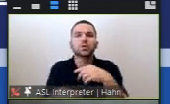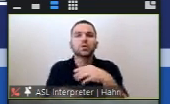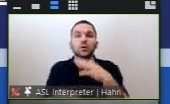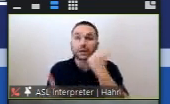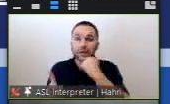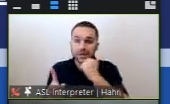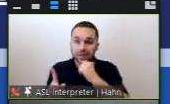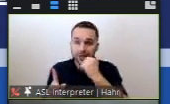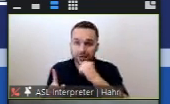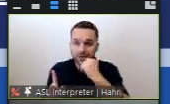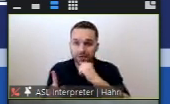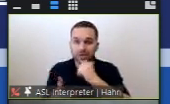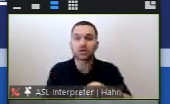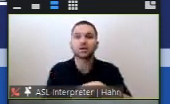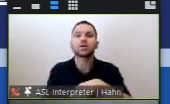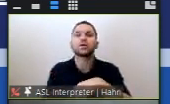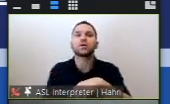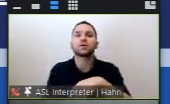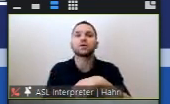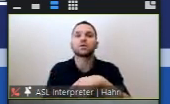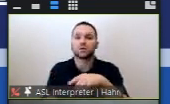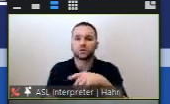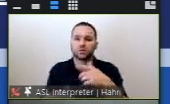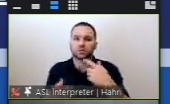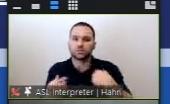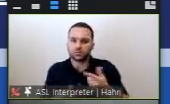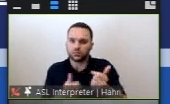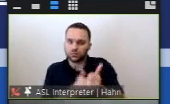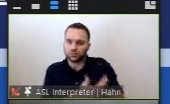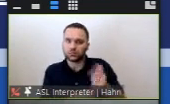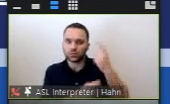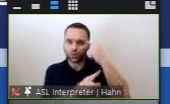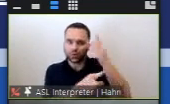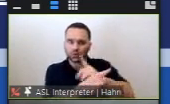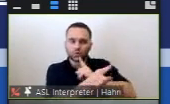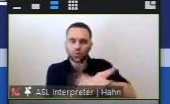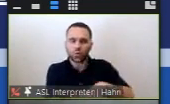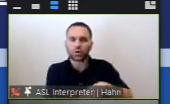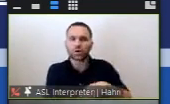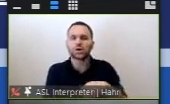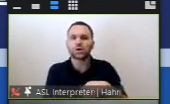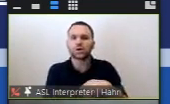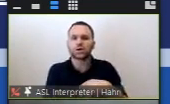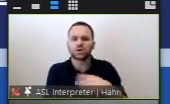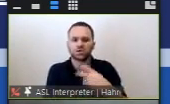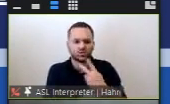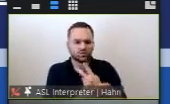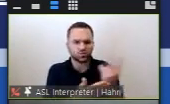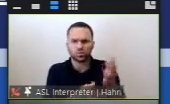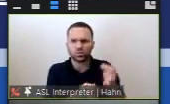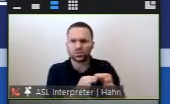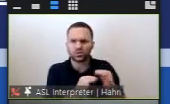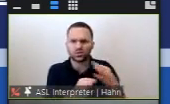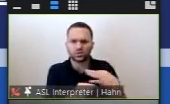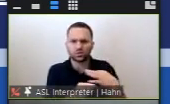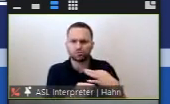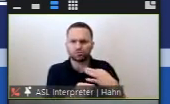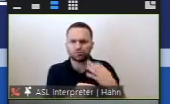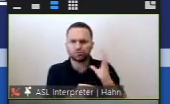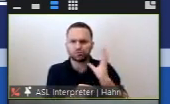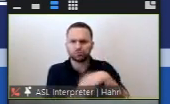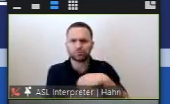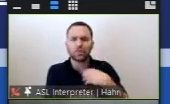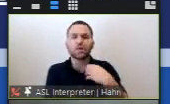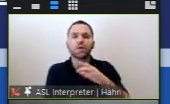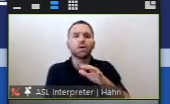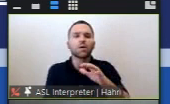as is the case with the governor's order, I don't understand why it's taking you 2 weeks. Because, I mean, in